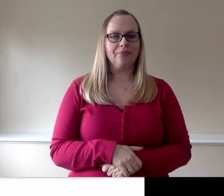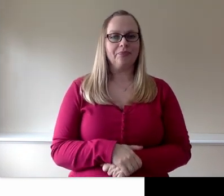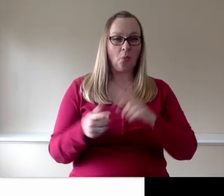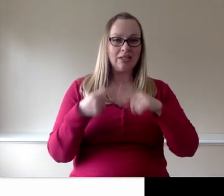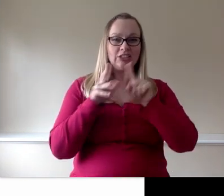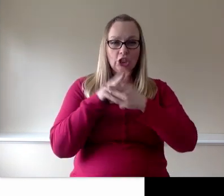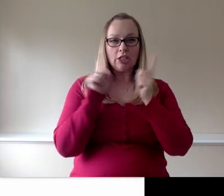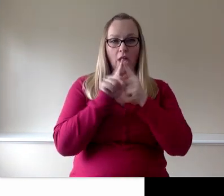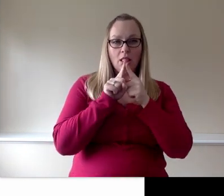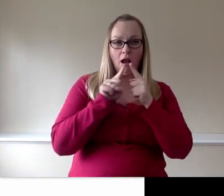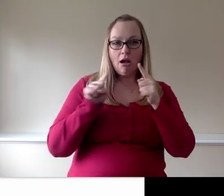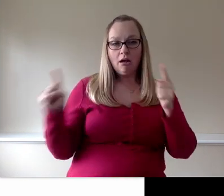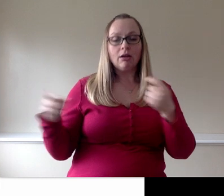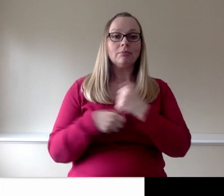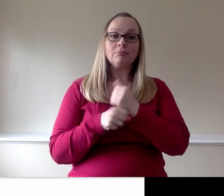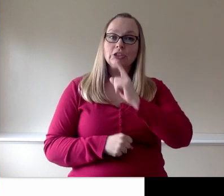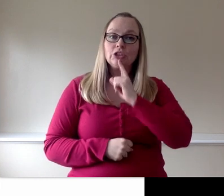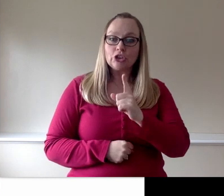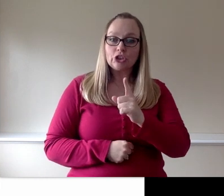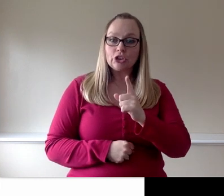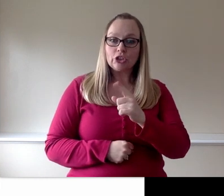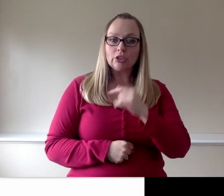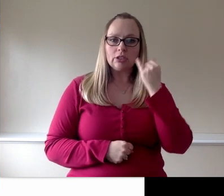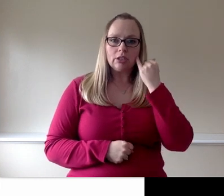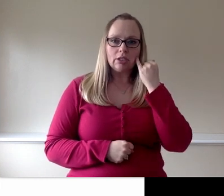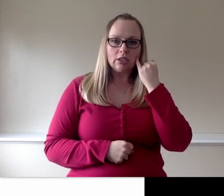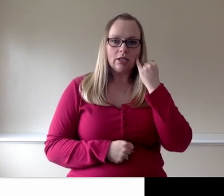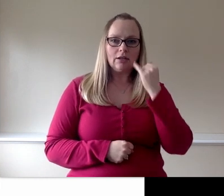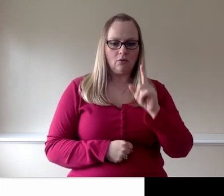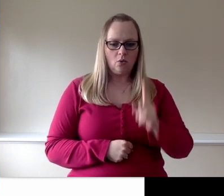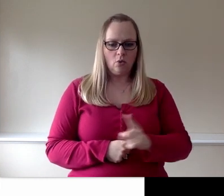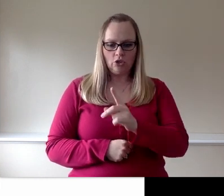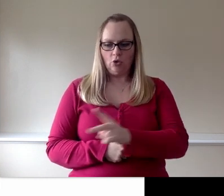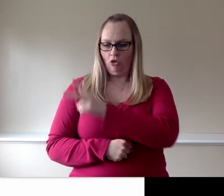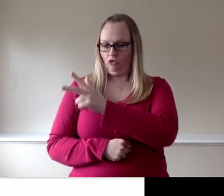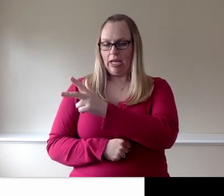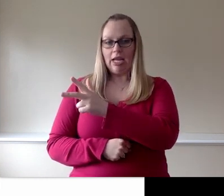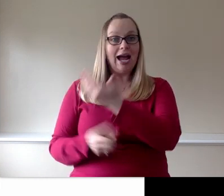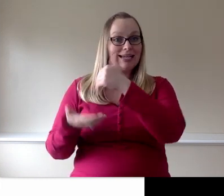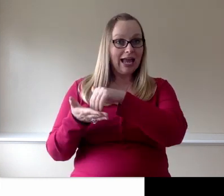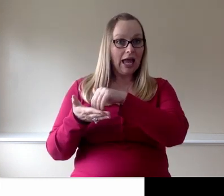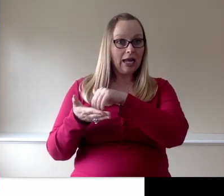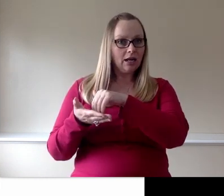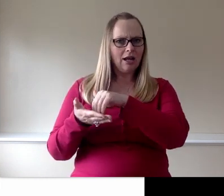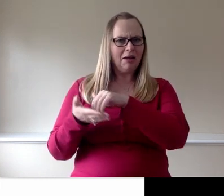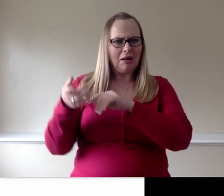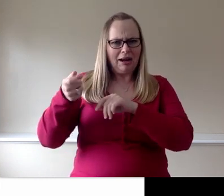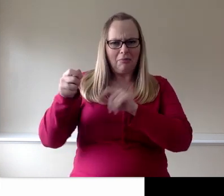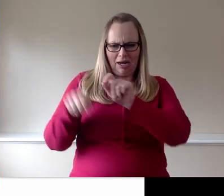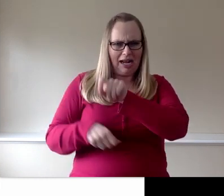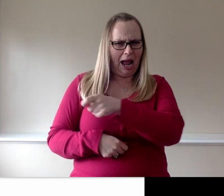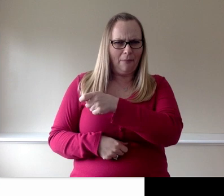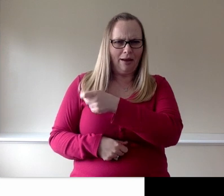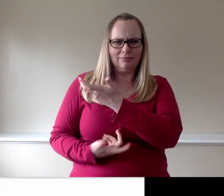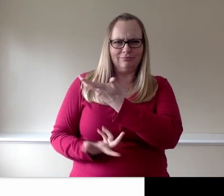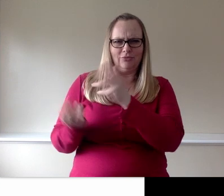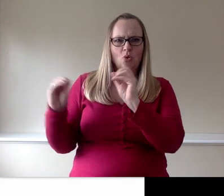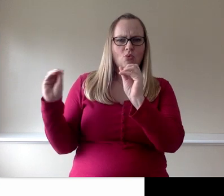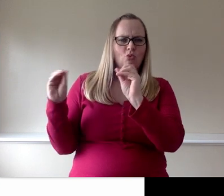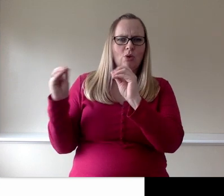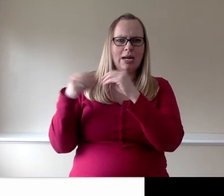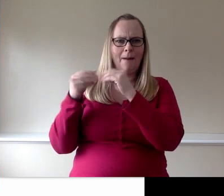you always want to check to see if I went 1, 2, 3 numbers over, I wouldn't put another comma because I don't have another number